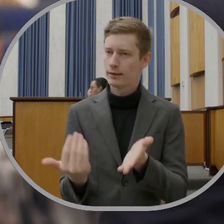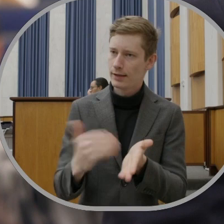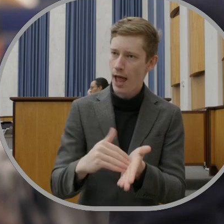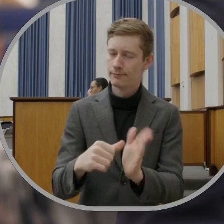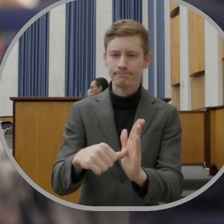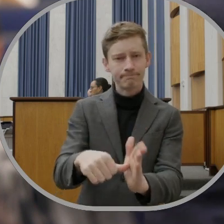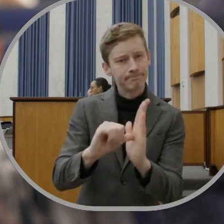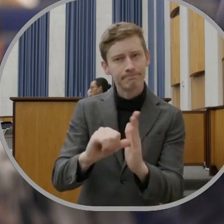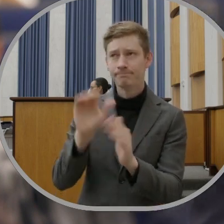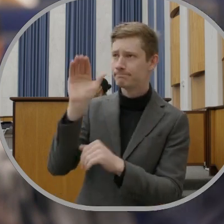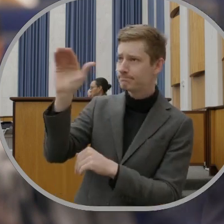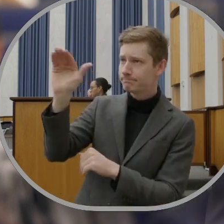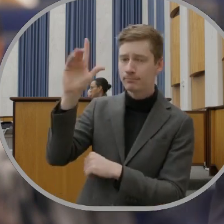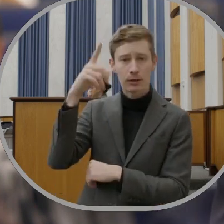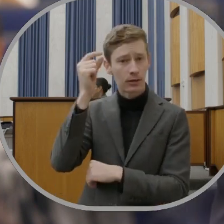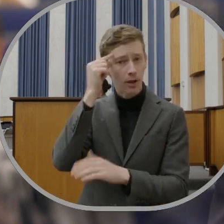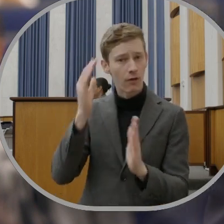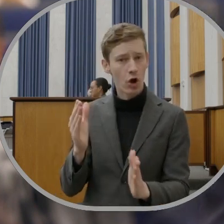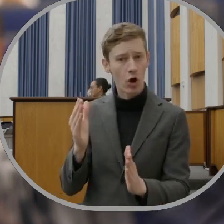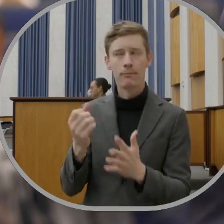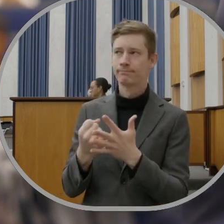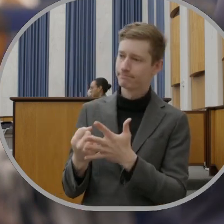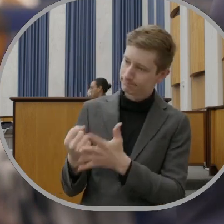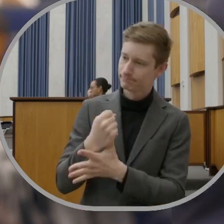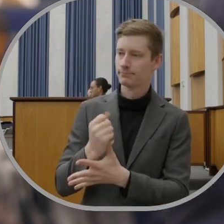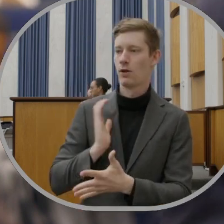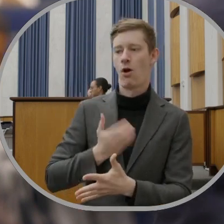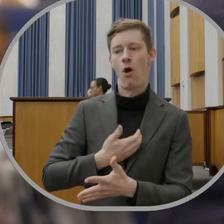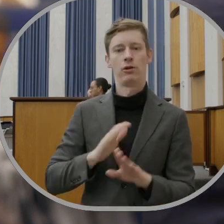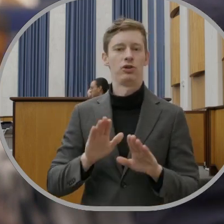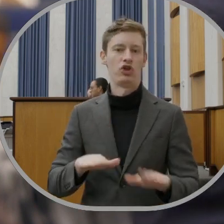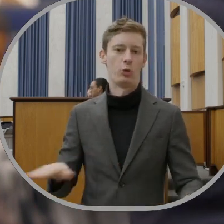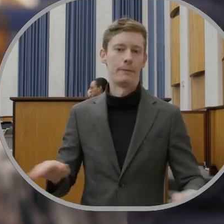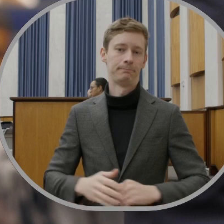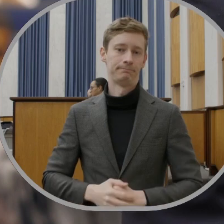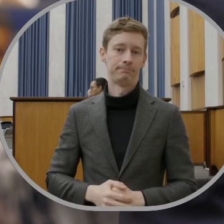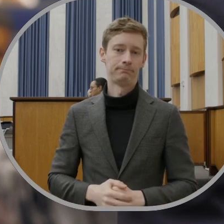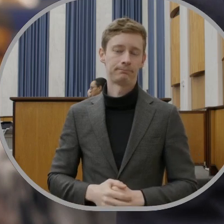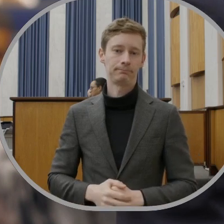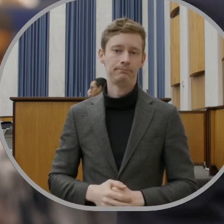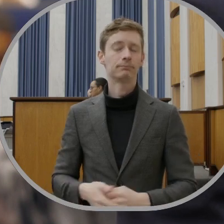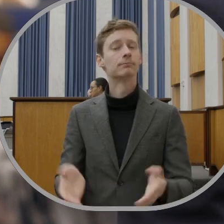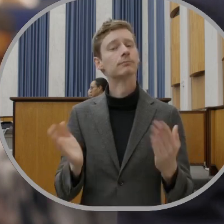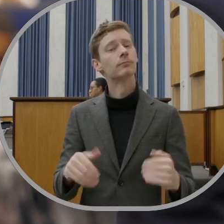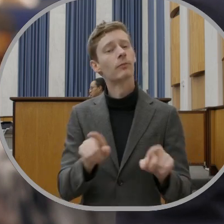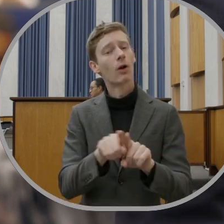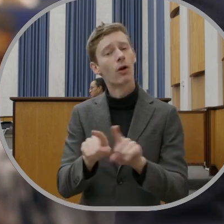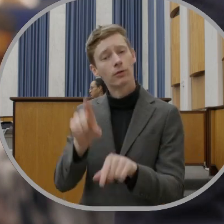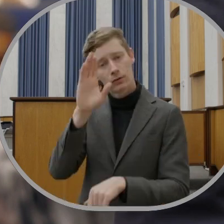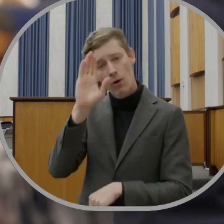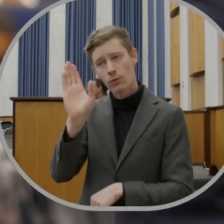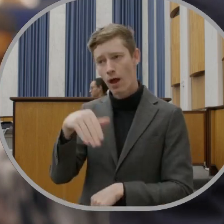the governor to prioritize our children. We also know that in addition to